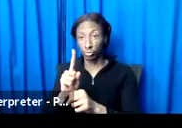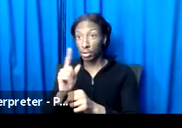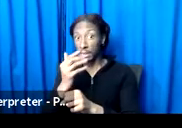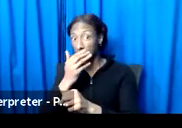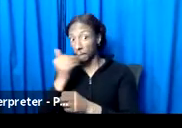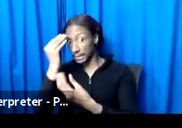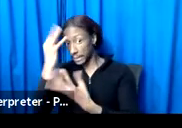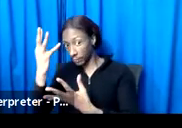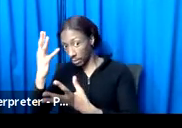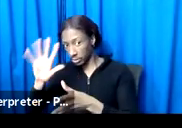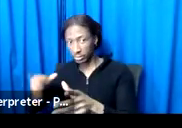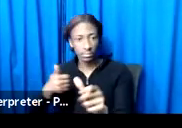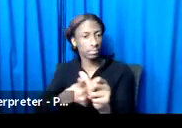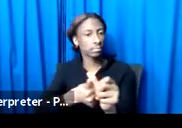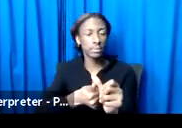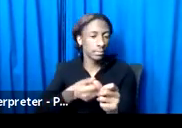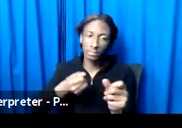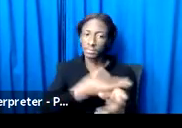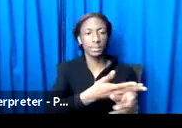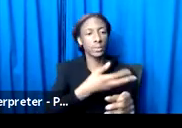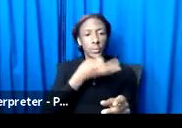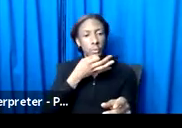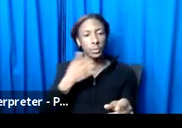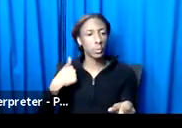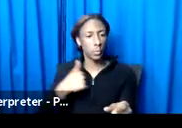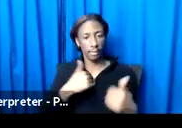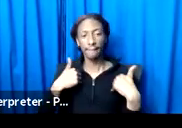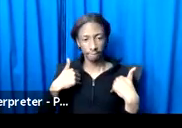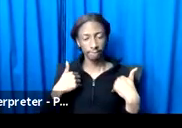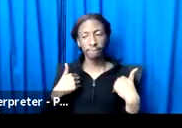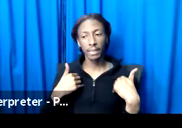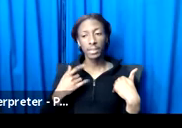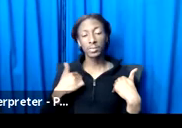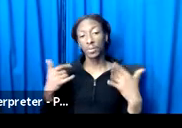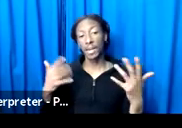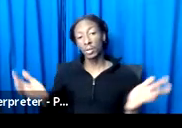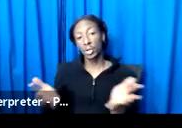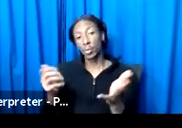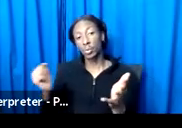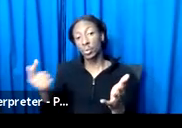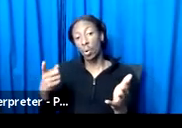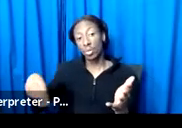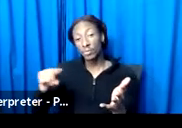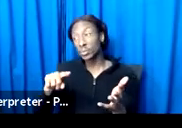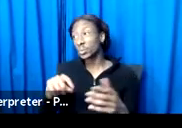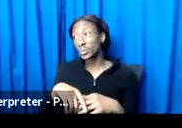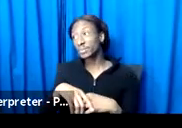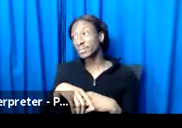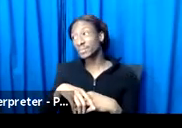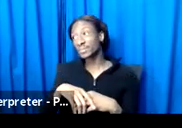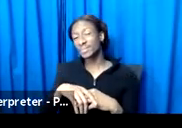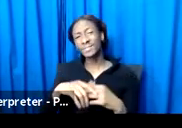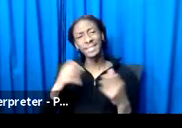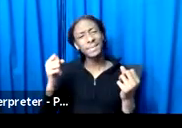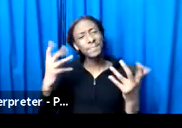out as soon as we have it. And so I would encourage all of you, so many of these types